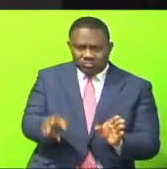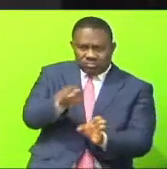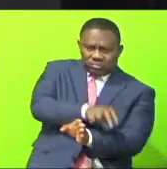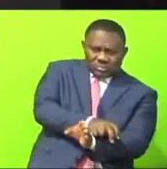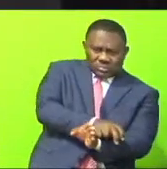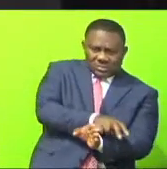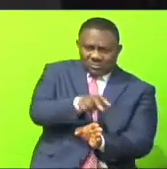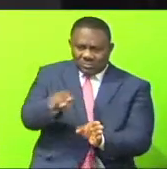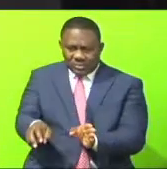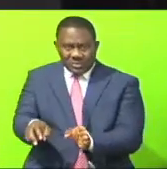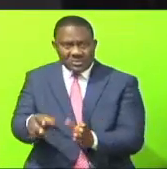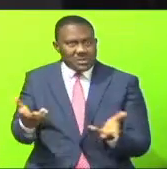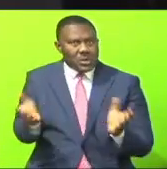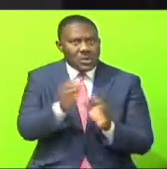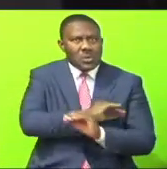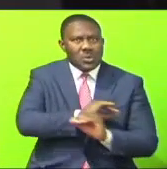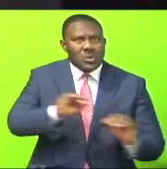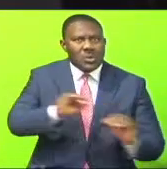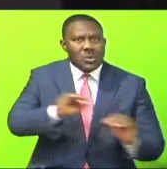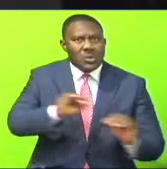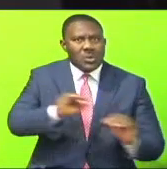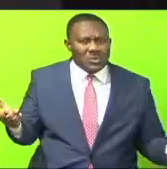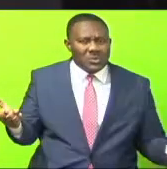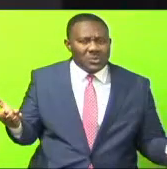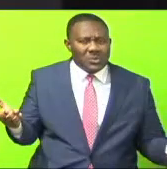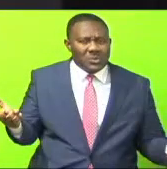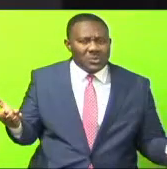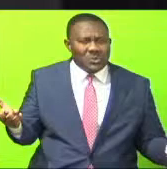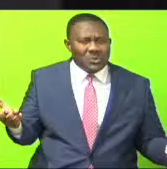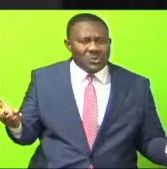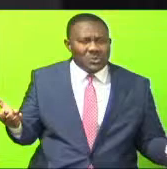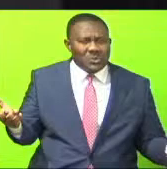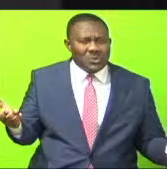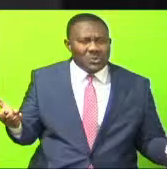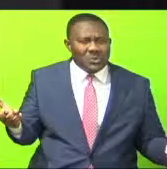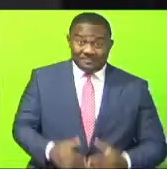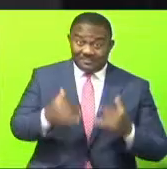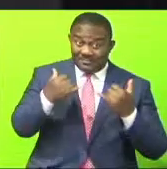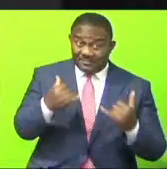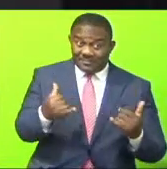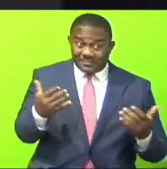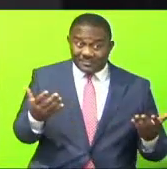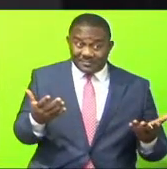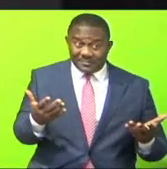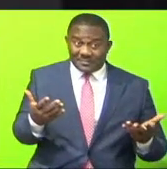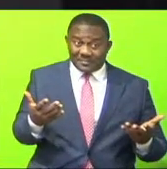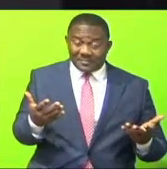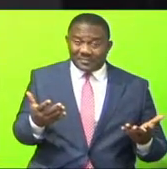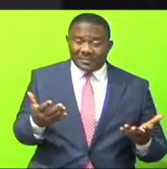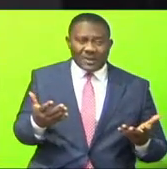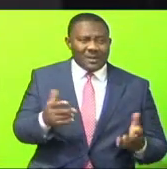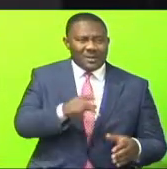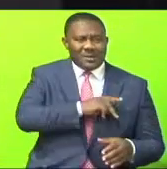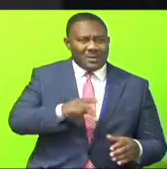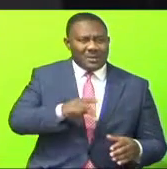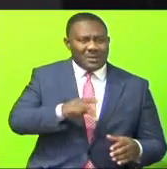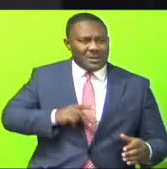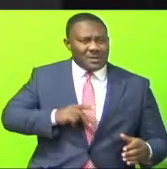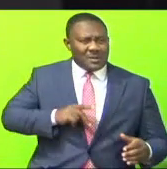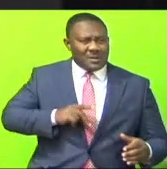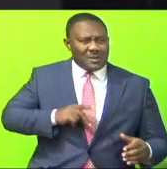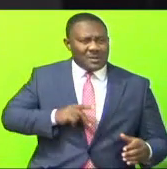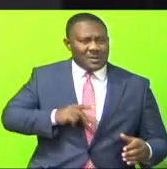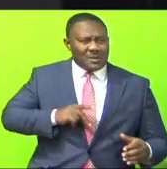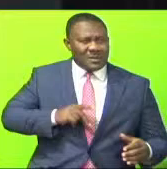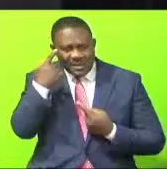the conclusion that they've crossed carpet. Now you inviting this hollow chamber to consider the